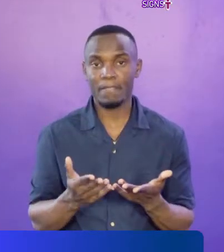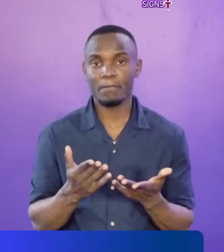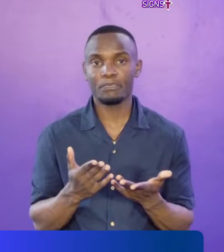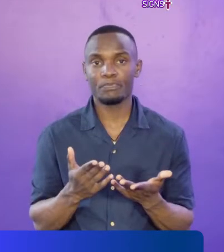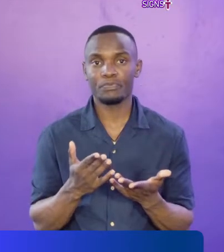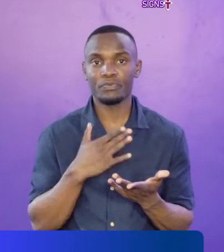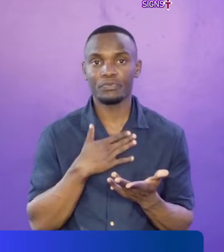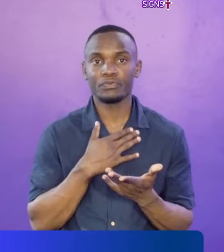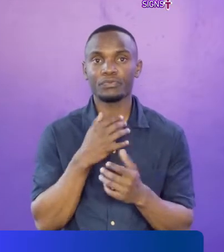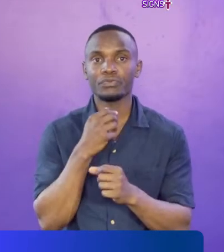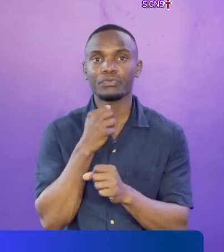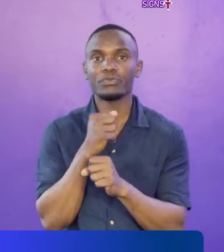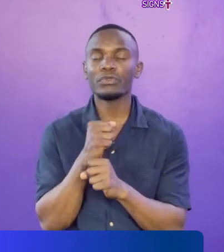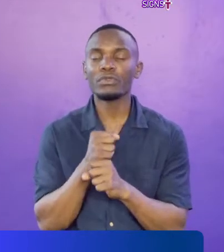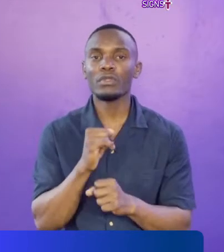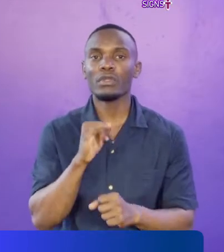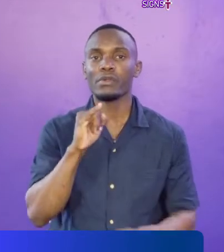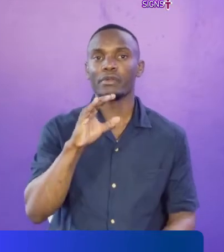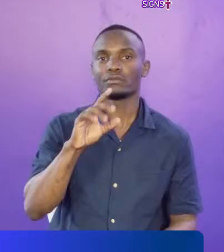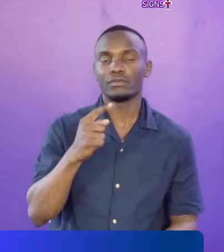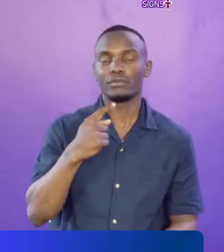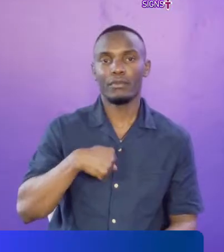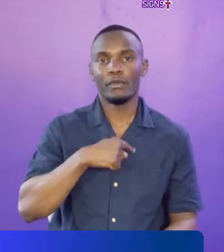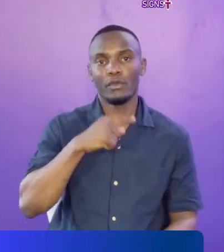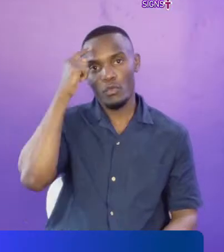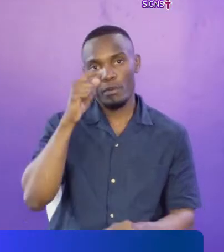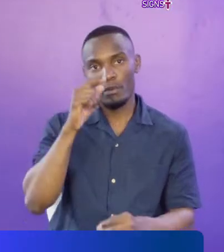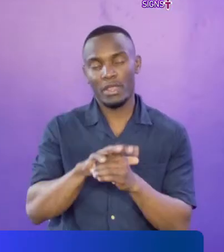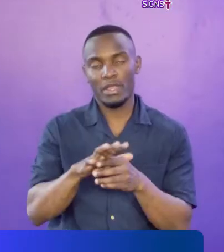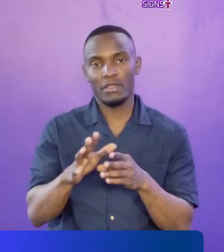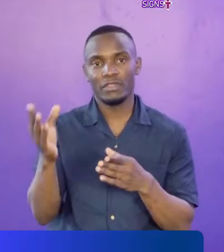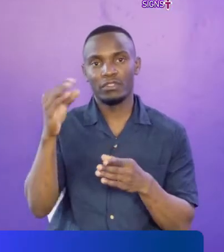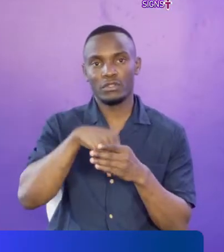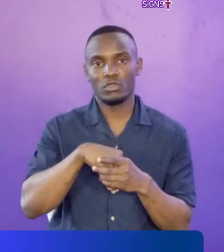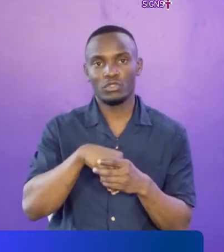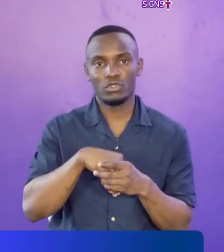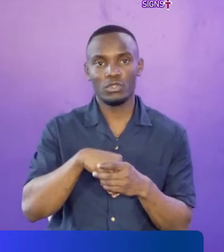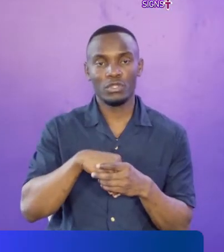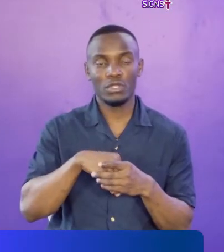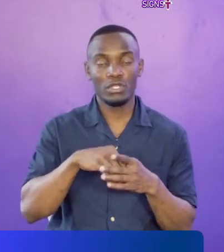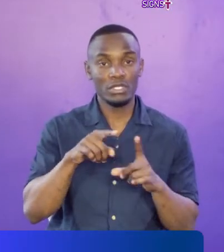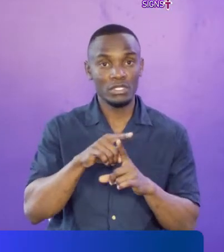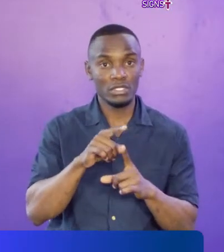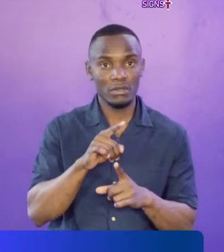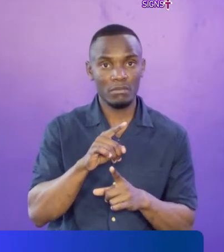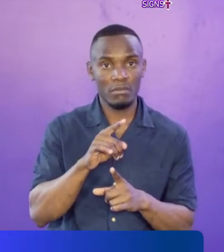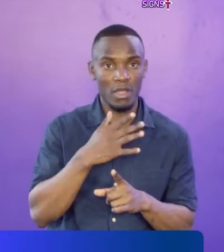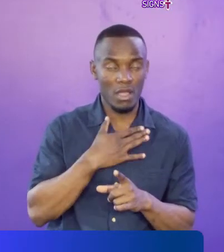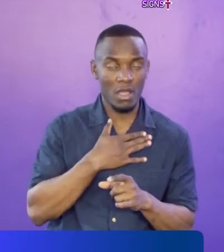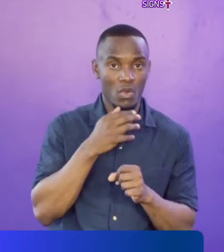ICTs, we believe in inclusion. So part of our work is, how are we including everybody,